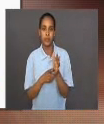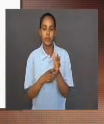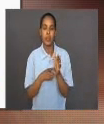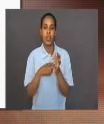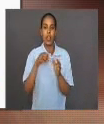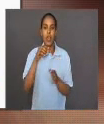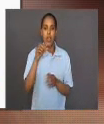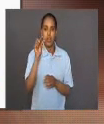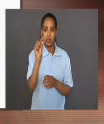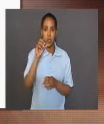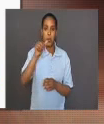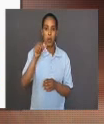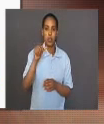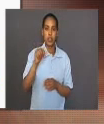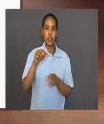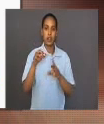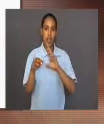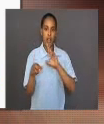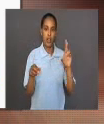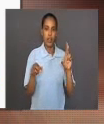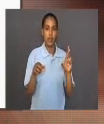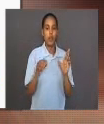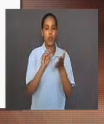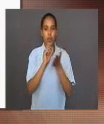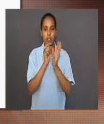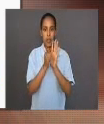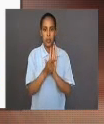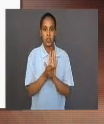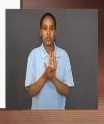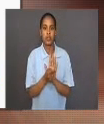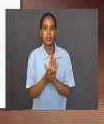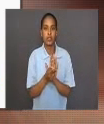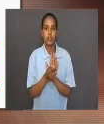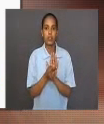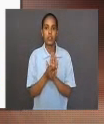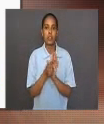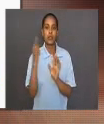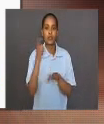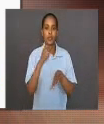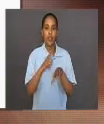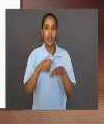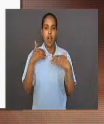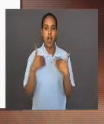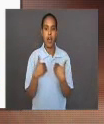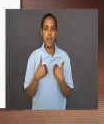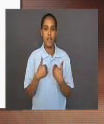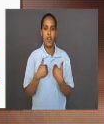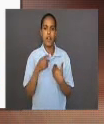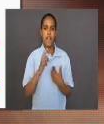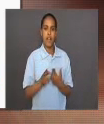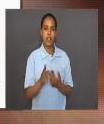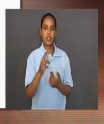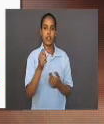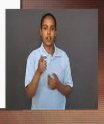A powdered reactant, for example, will usually have a